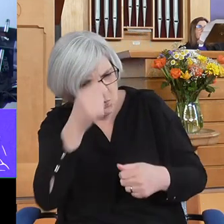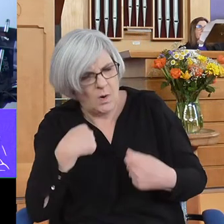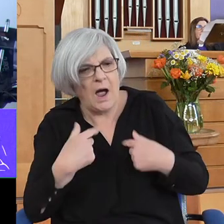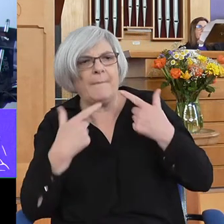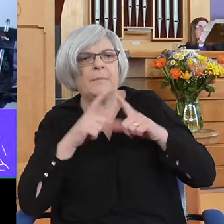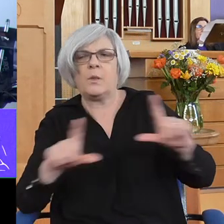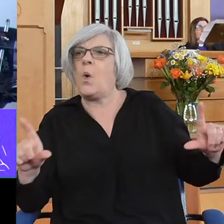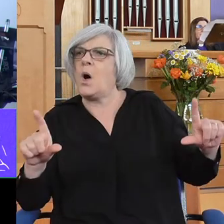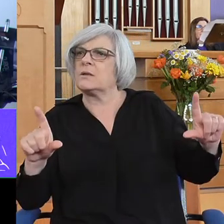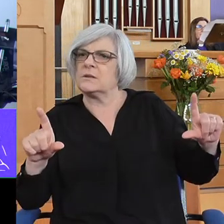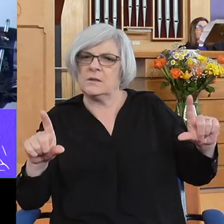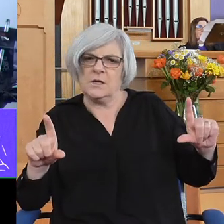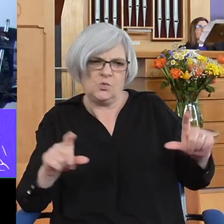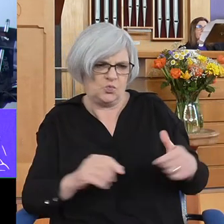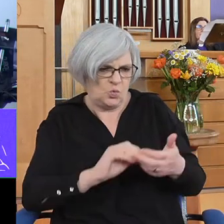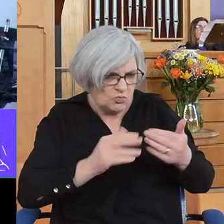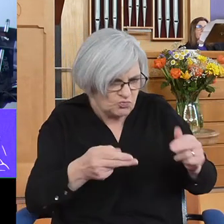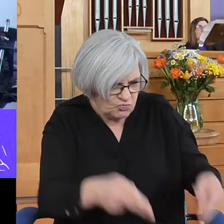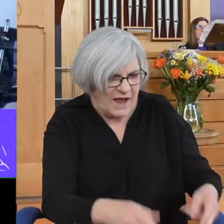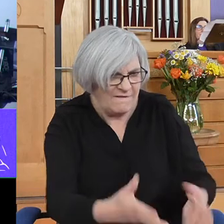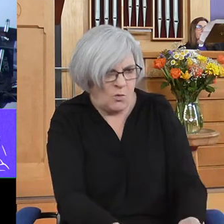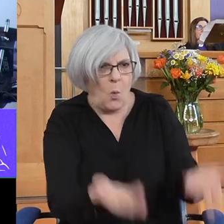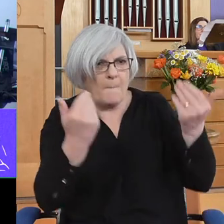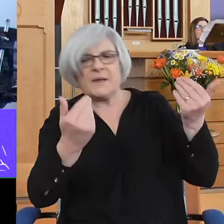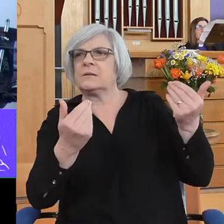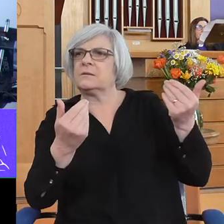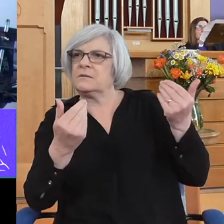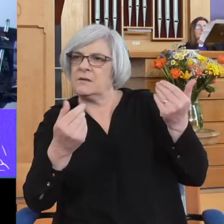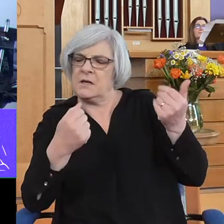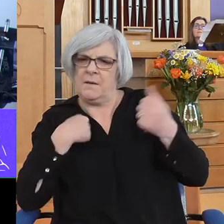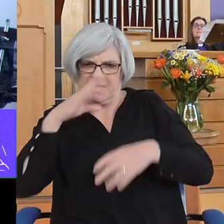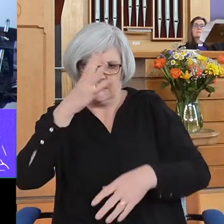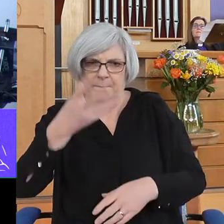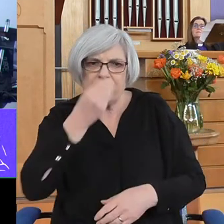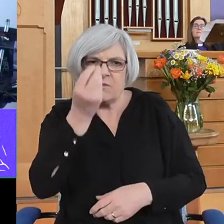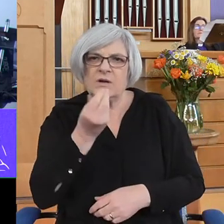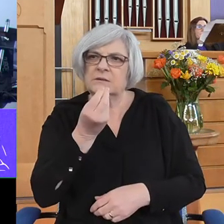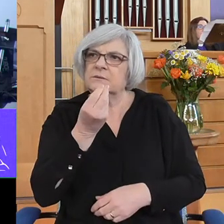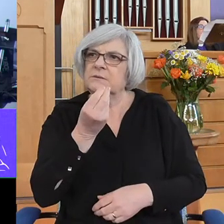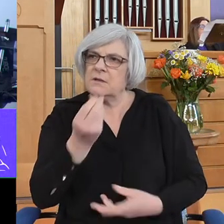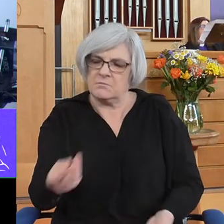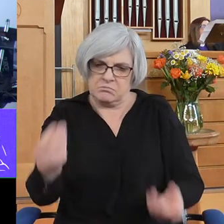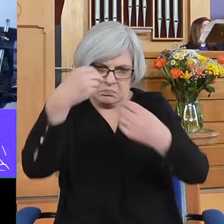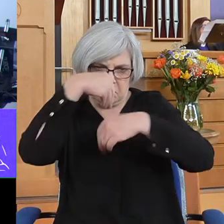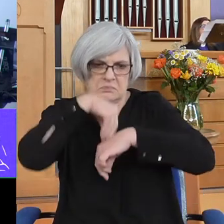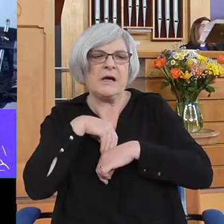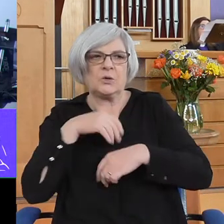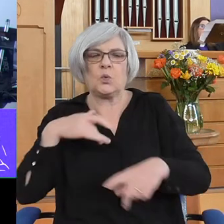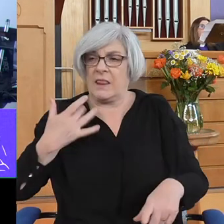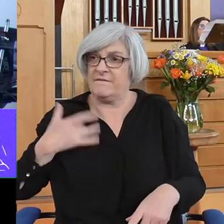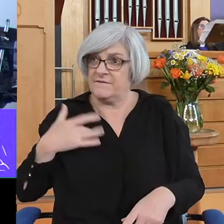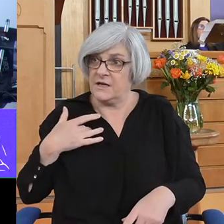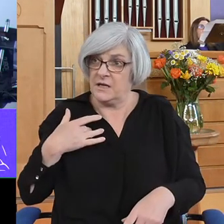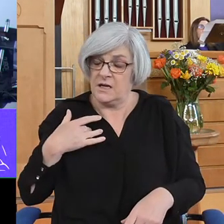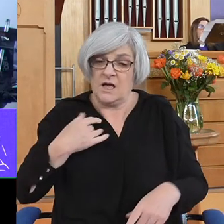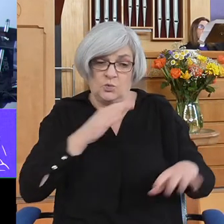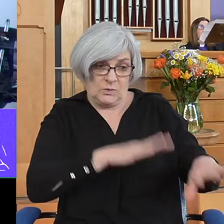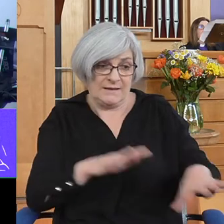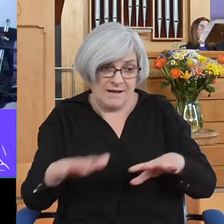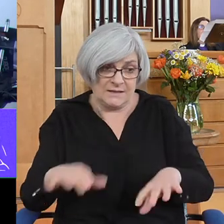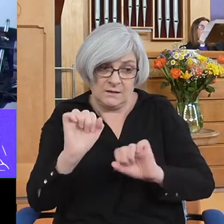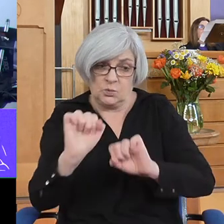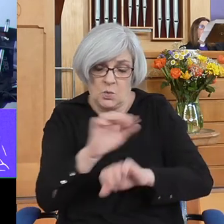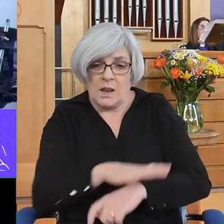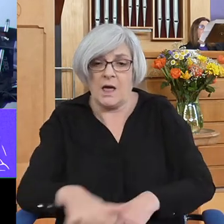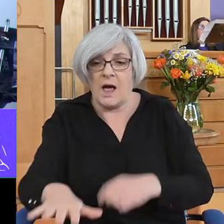when I open your graves and bring you up from them. I will put my spirit in you and you will live. and I will settle you in your own land. Then